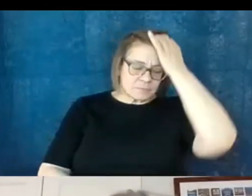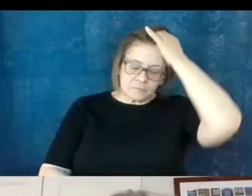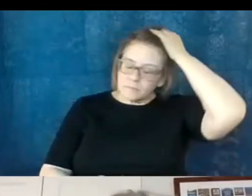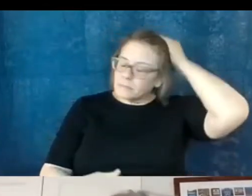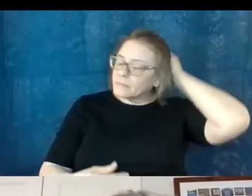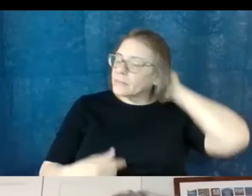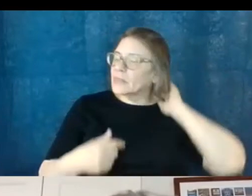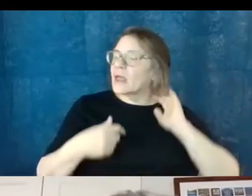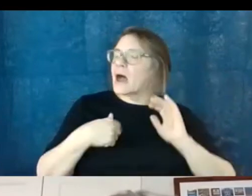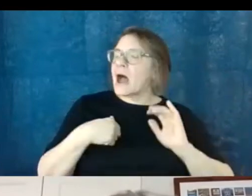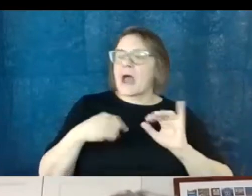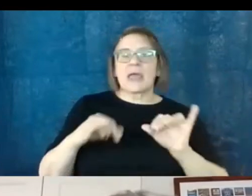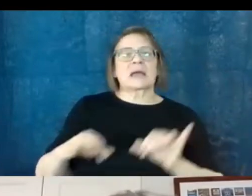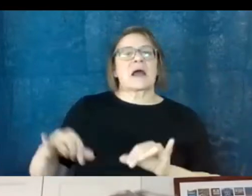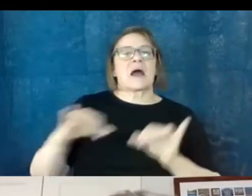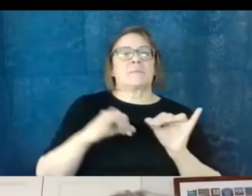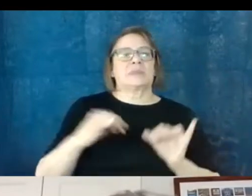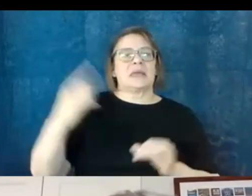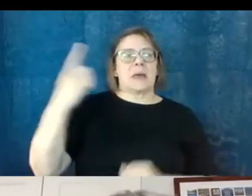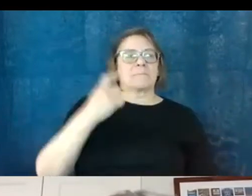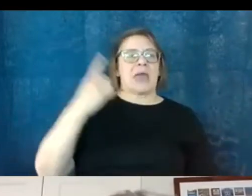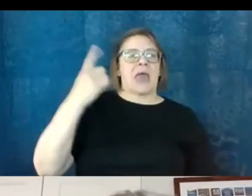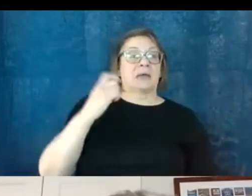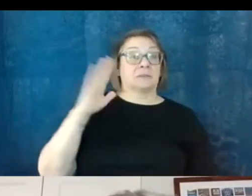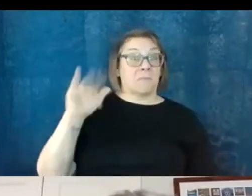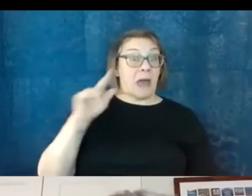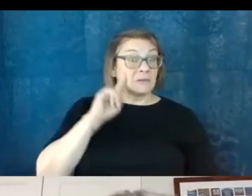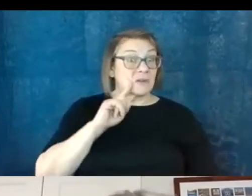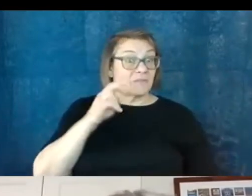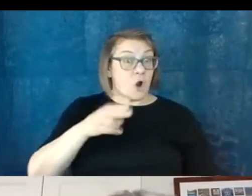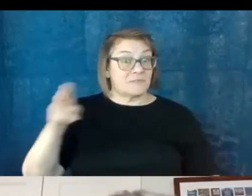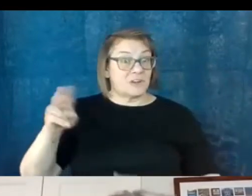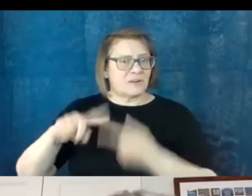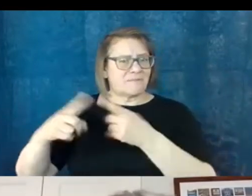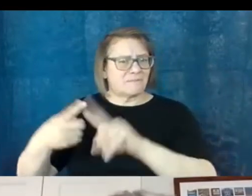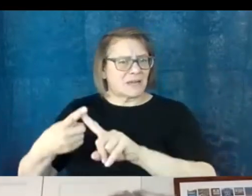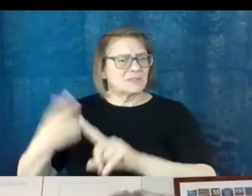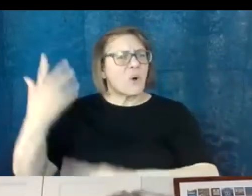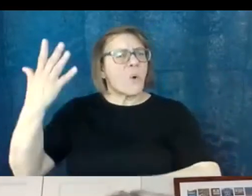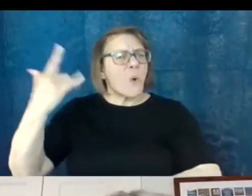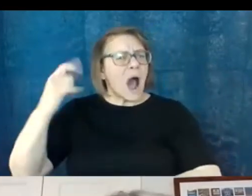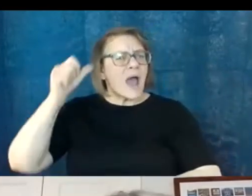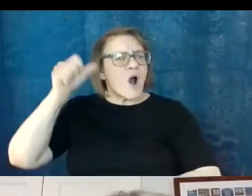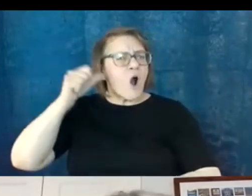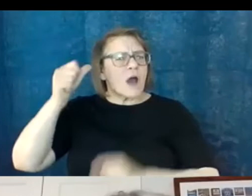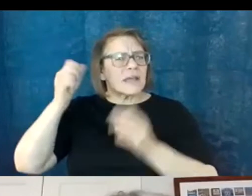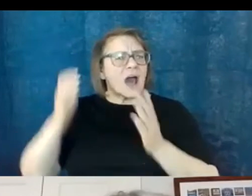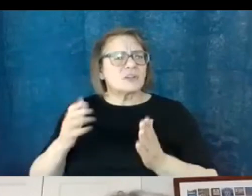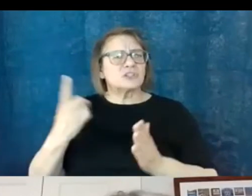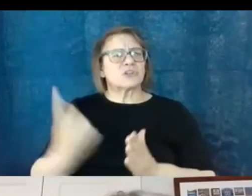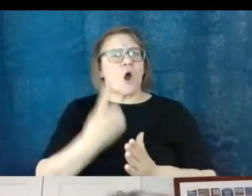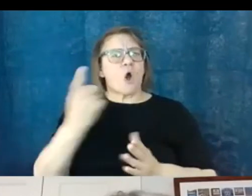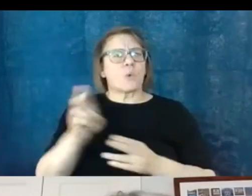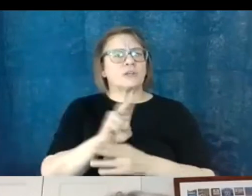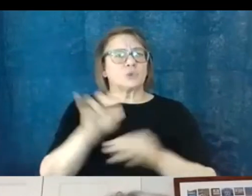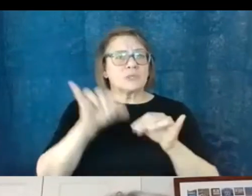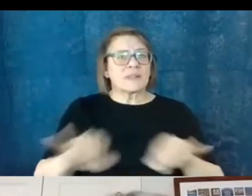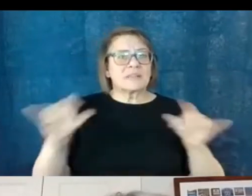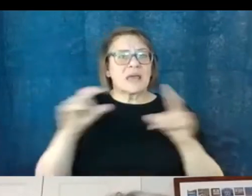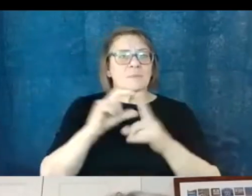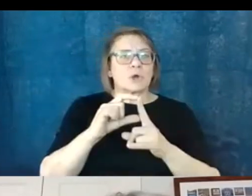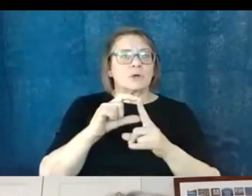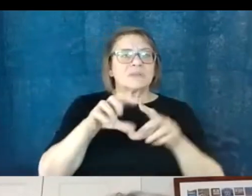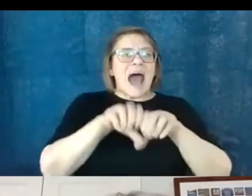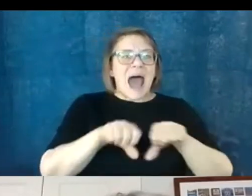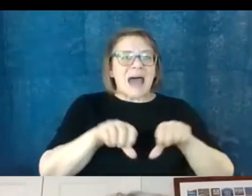commonly am asked by deaf and hard of hearing friends, why is it that audiologists always use those same words, hot dog,